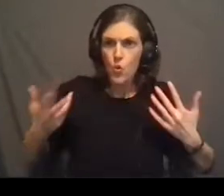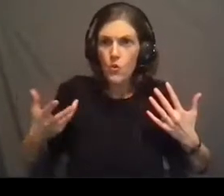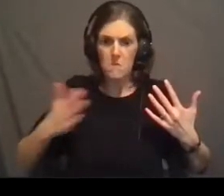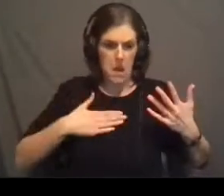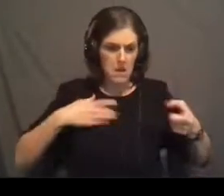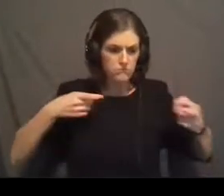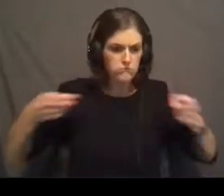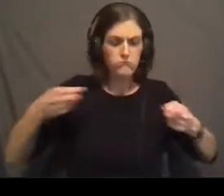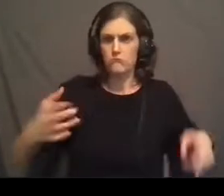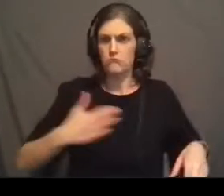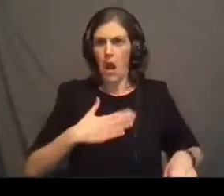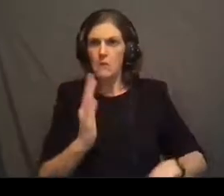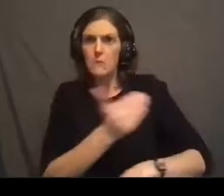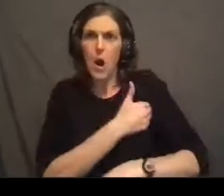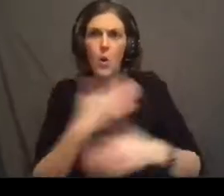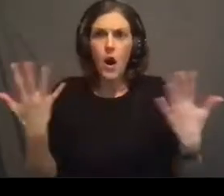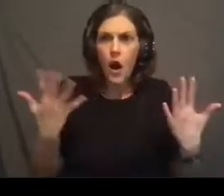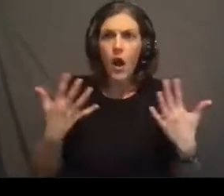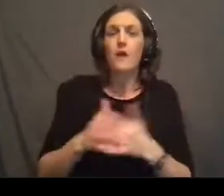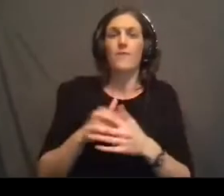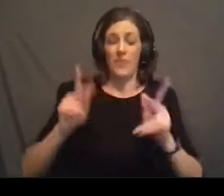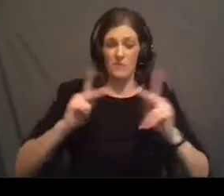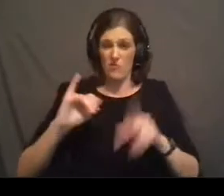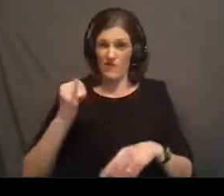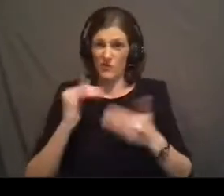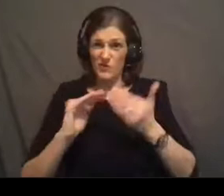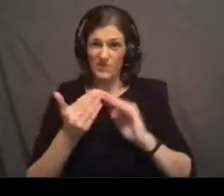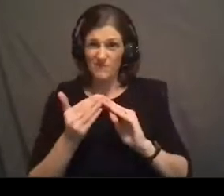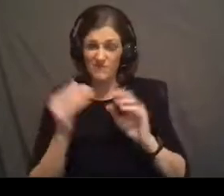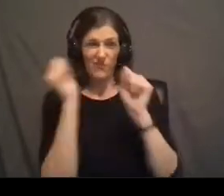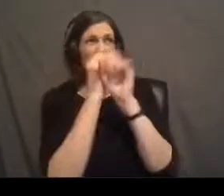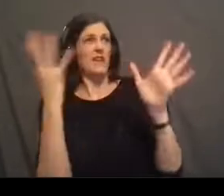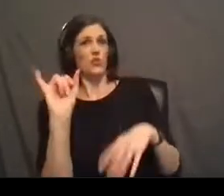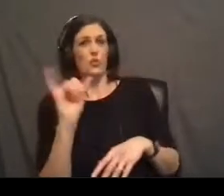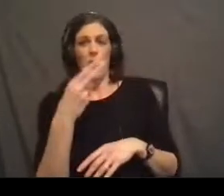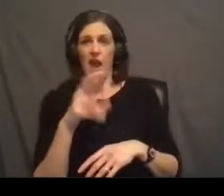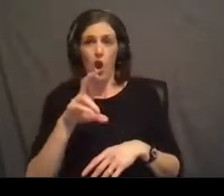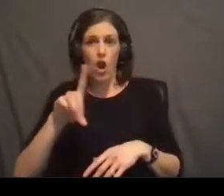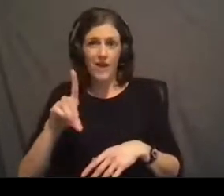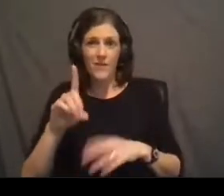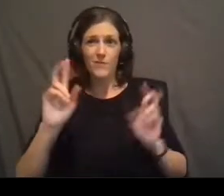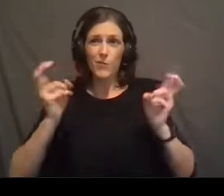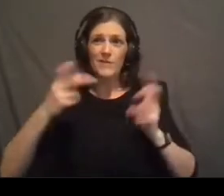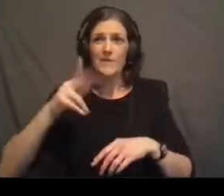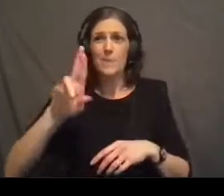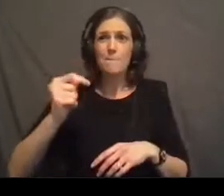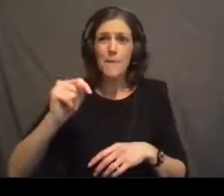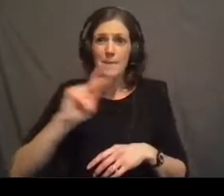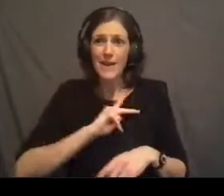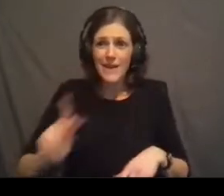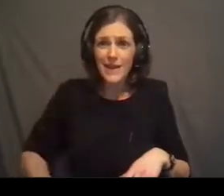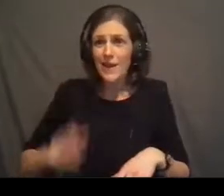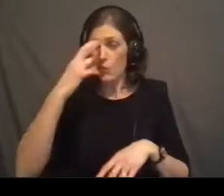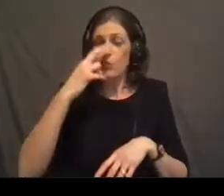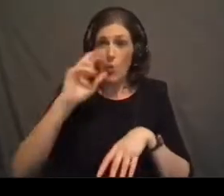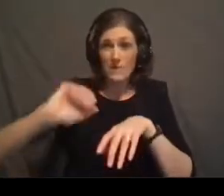to my power? And the people of Jerusalem, you got to imagine too, because Herod was the puppet king that Rome established over the nation